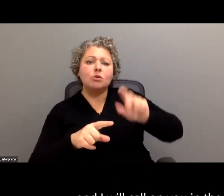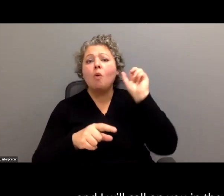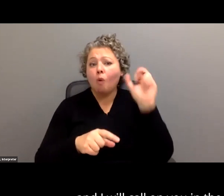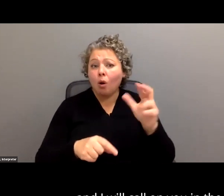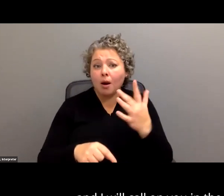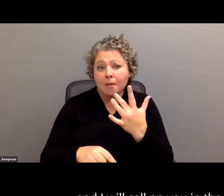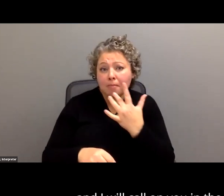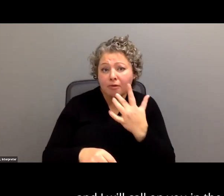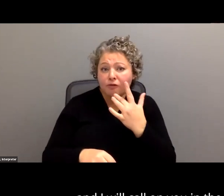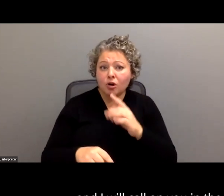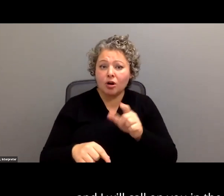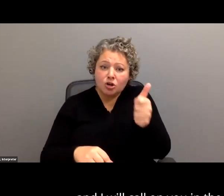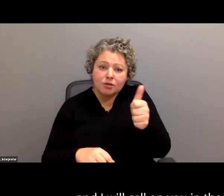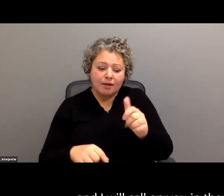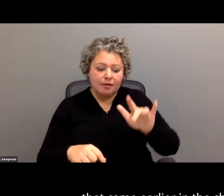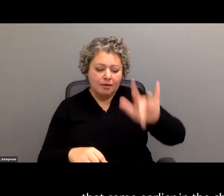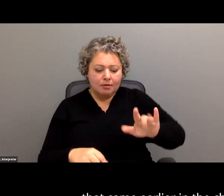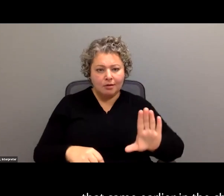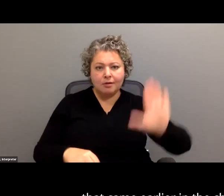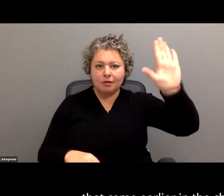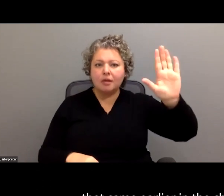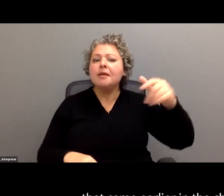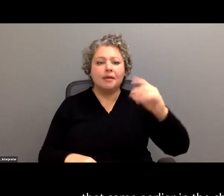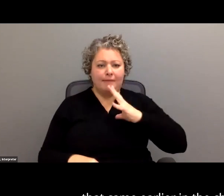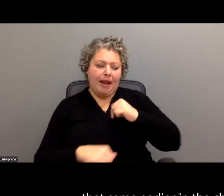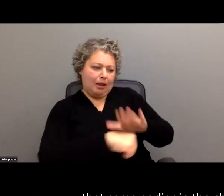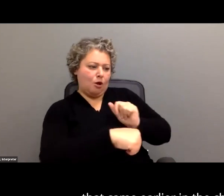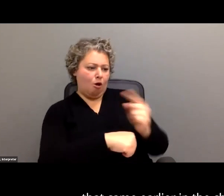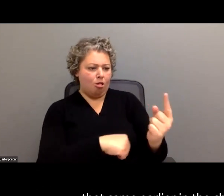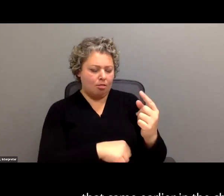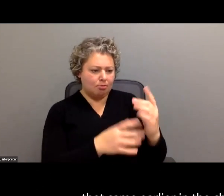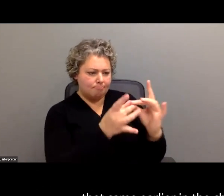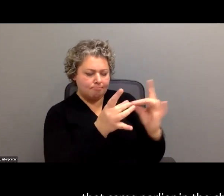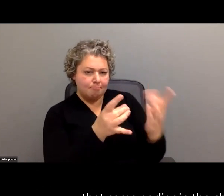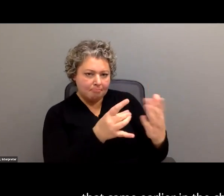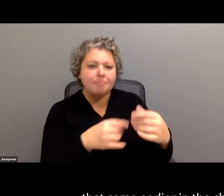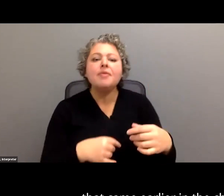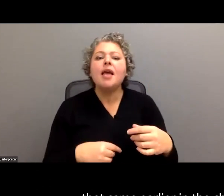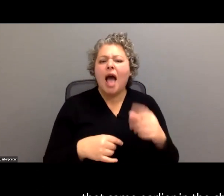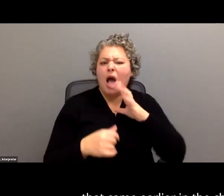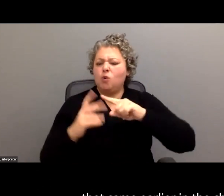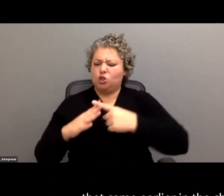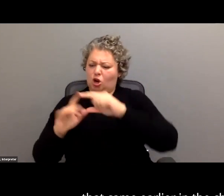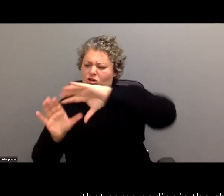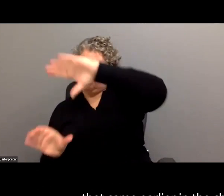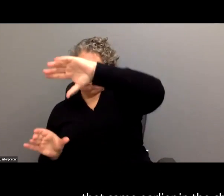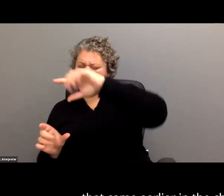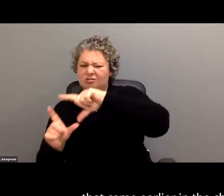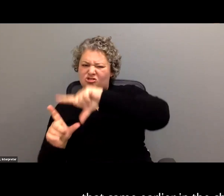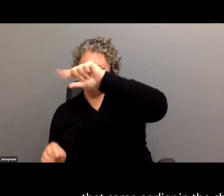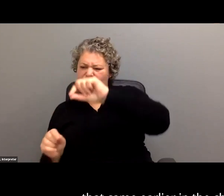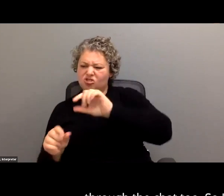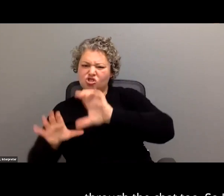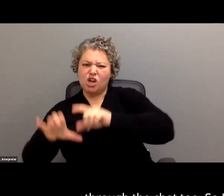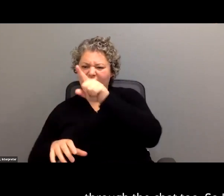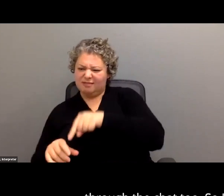happens. I am going to start with a couple of questions that came earlier in the chat and then move to anyone who has raised hands, but I'll